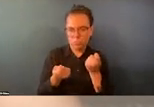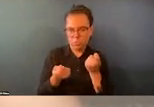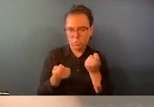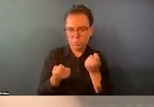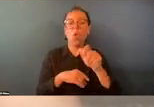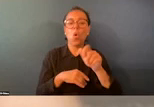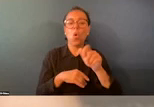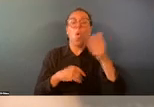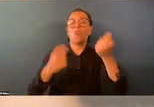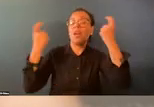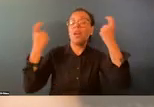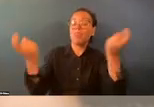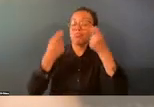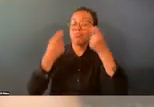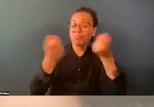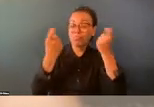was